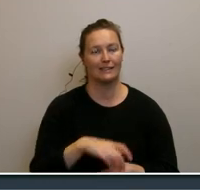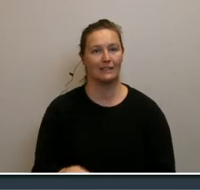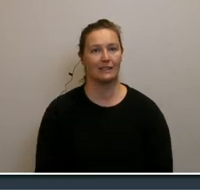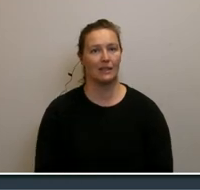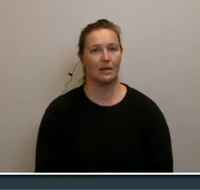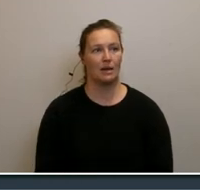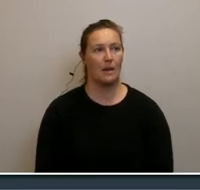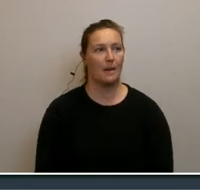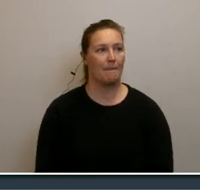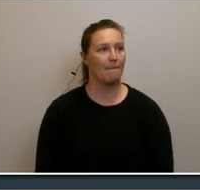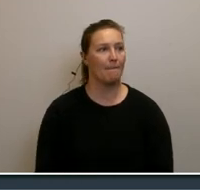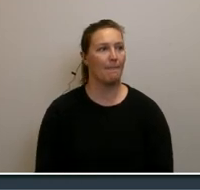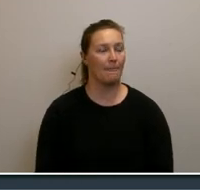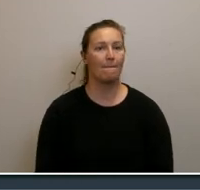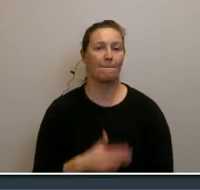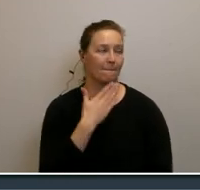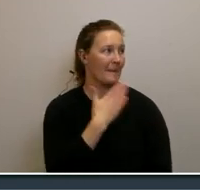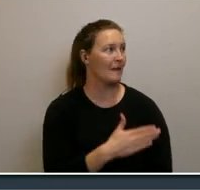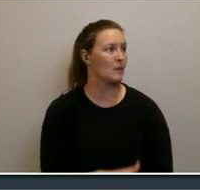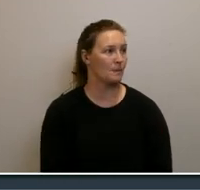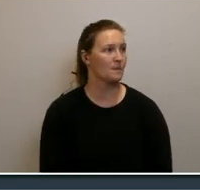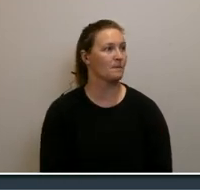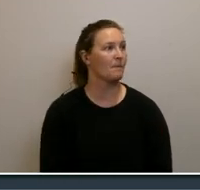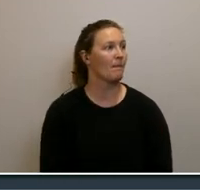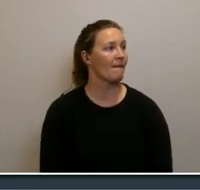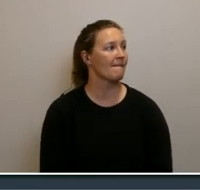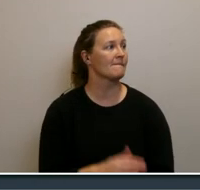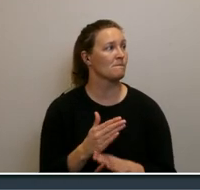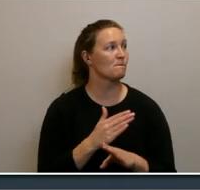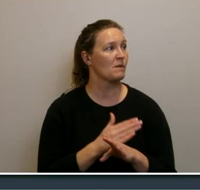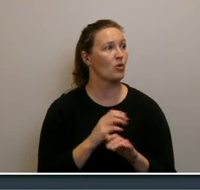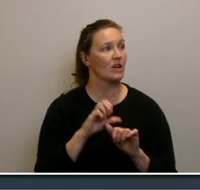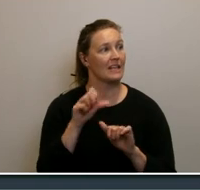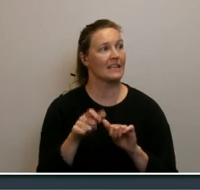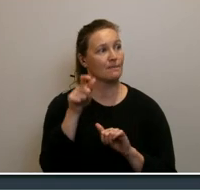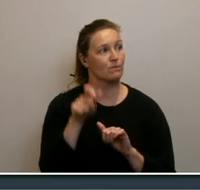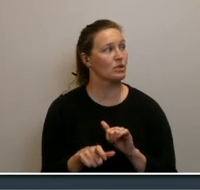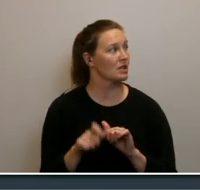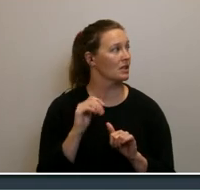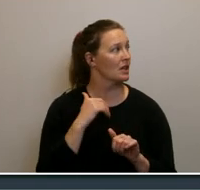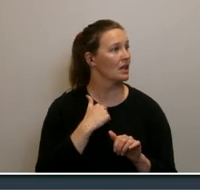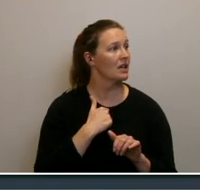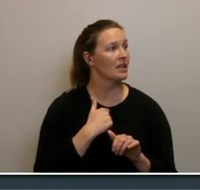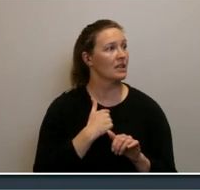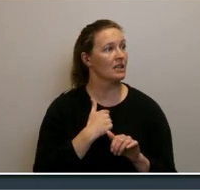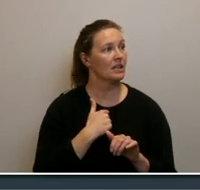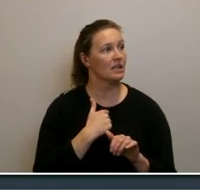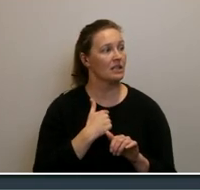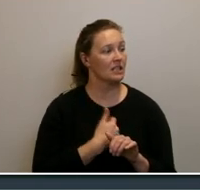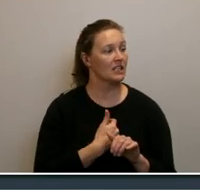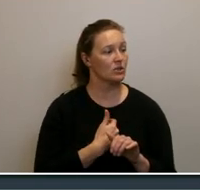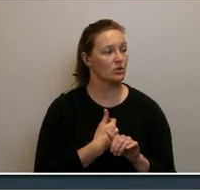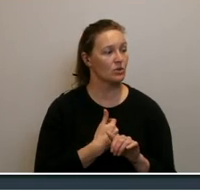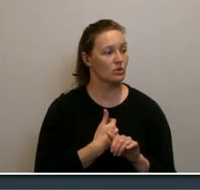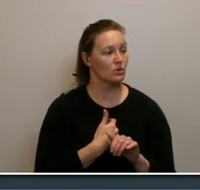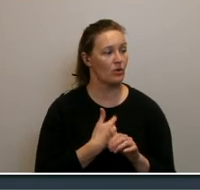down. Thank you very much, gentlemen. Before I call on our next submitter, I just need to make a resolution